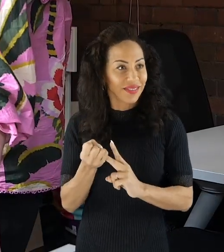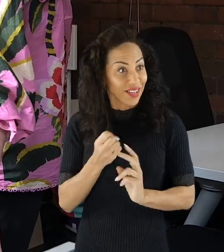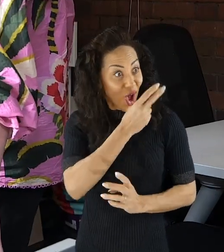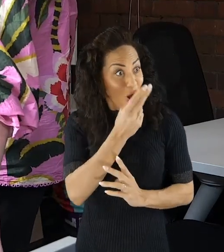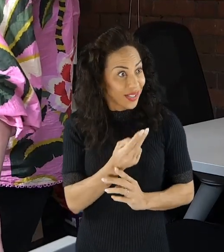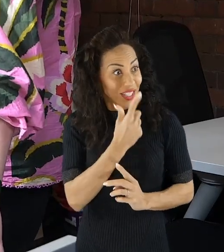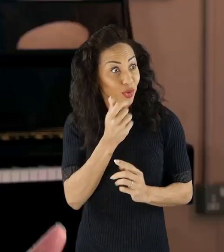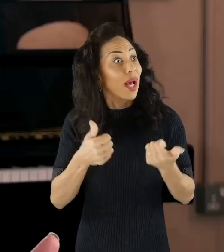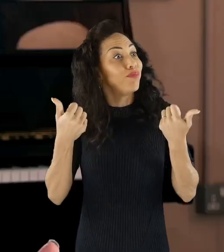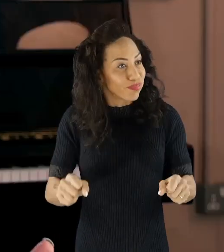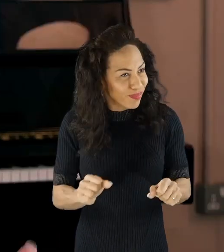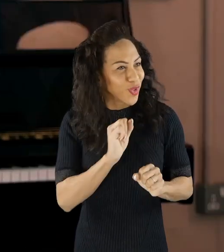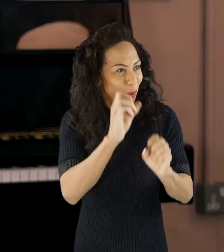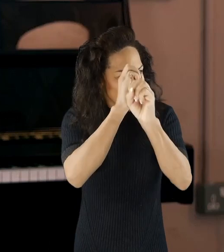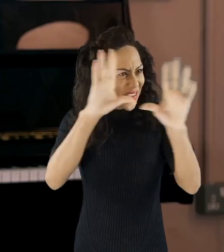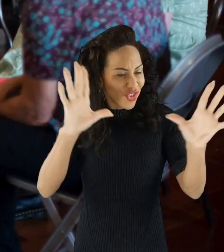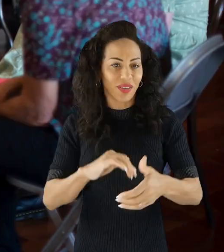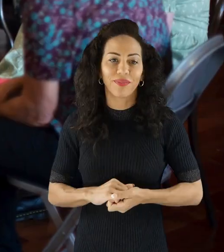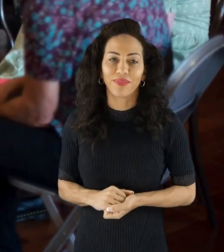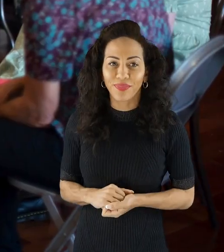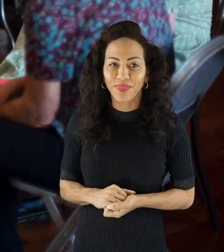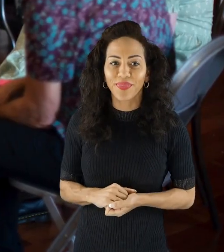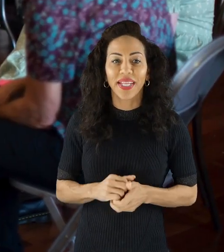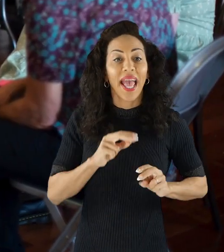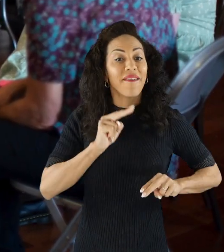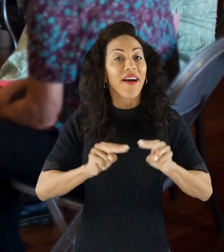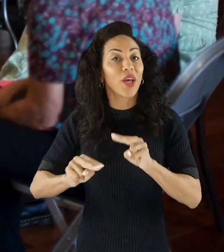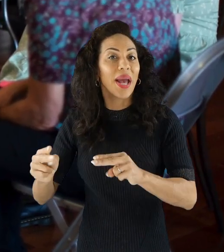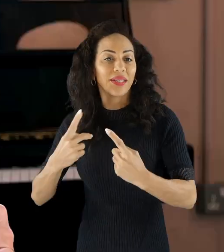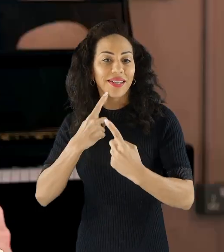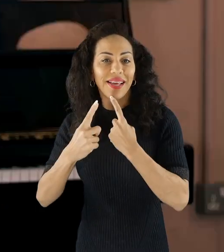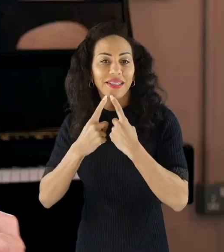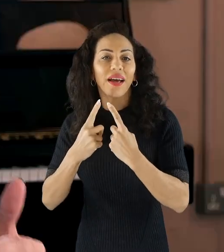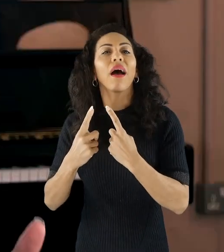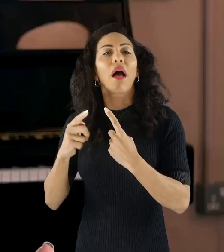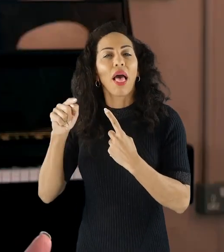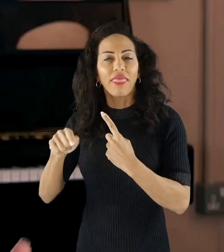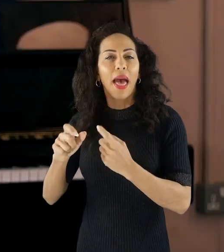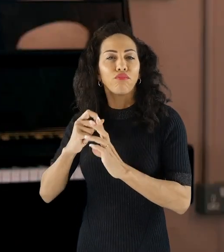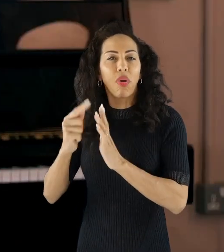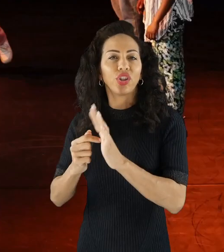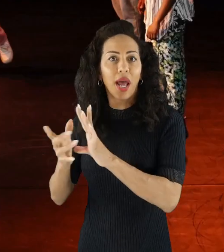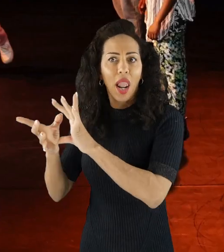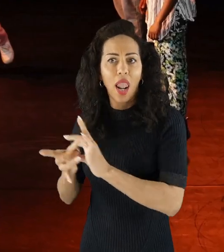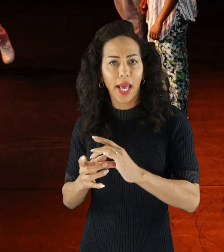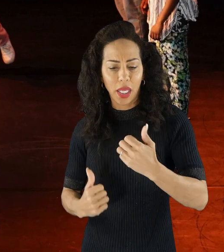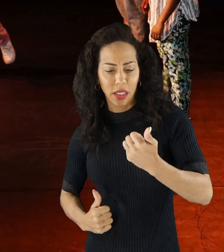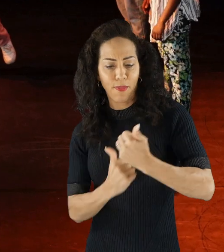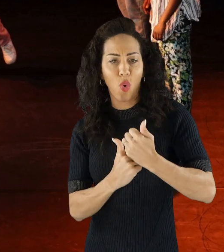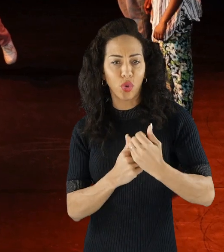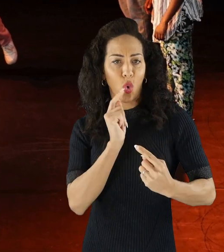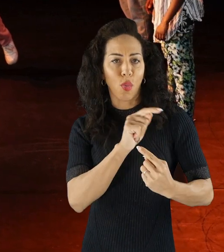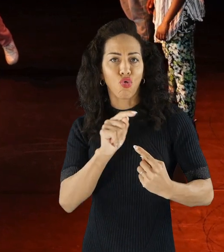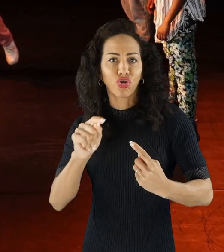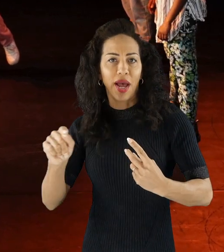vision. Evaluation and data, which is actually a project that underpins every other project. And it's all